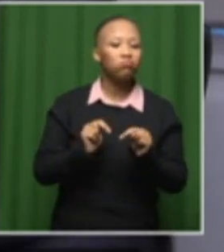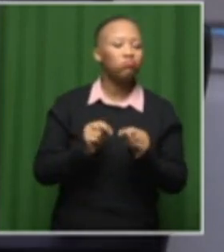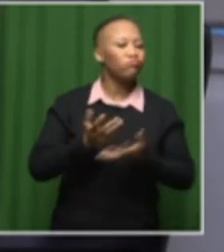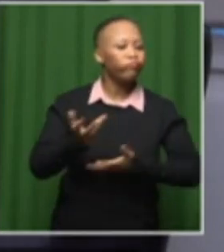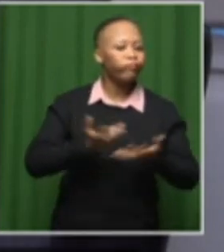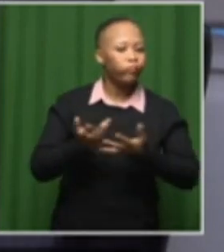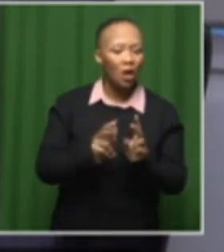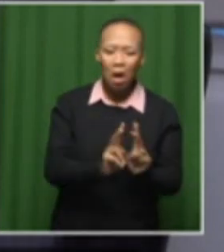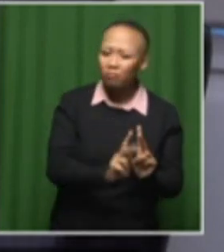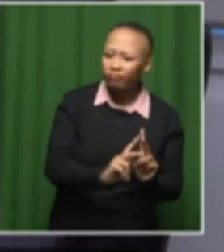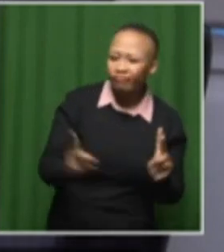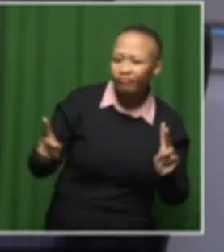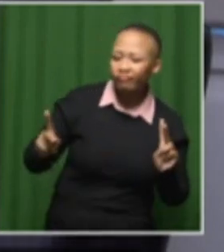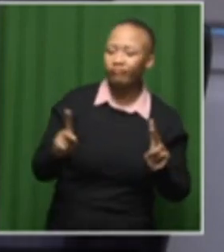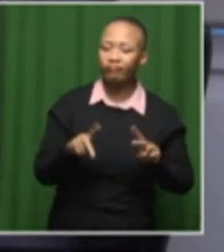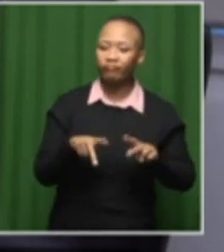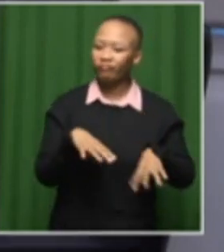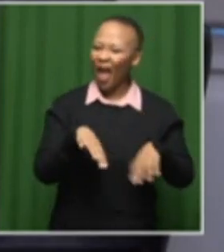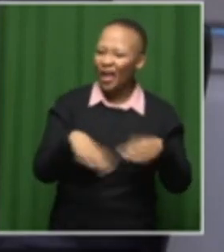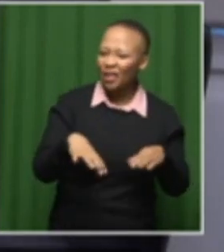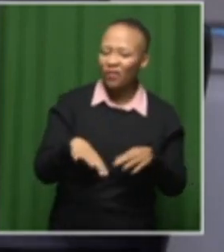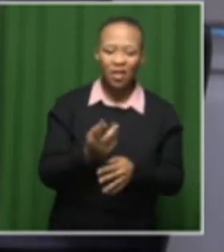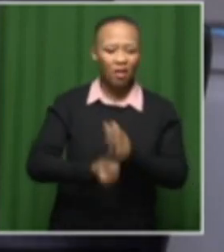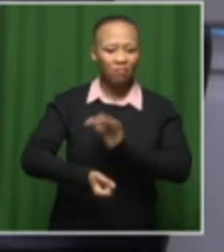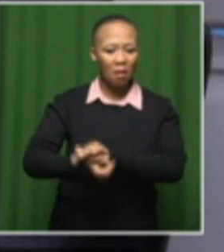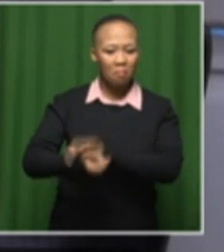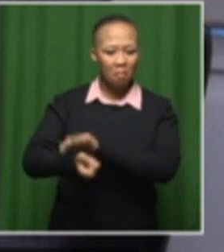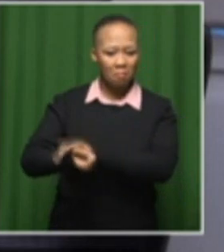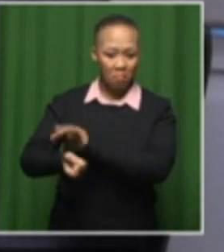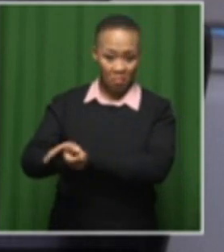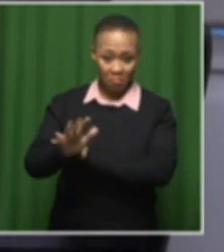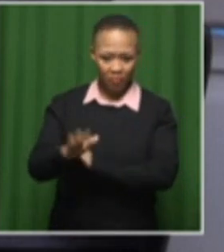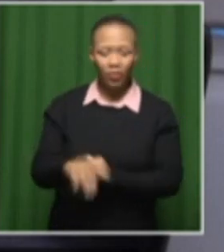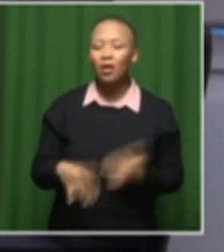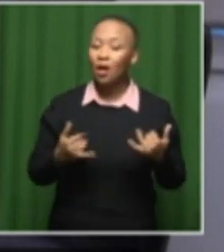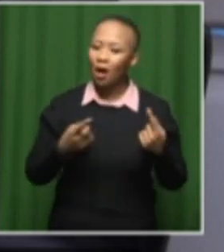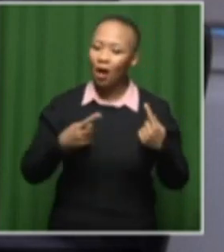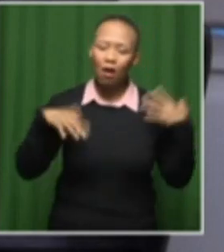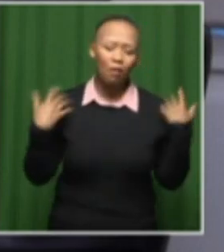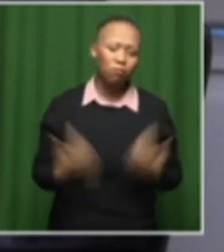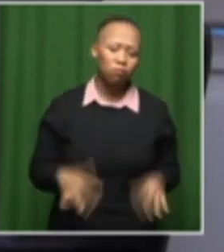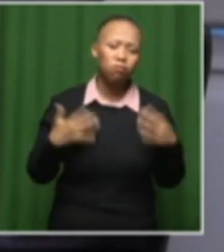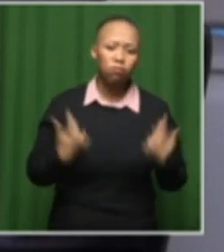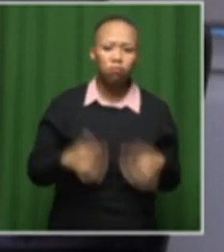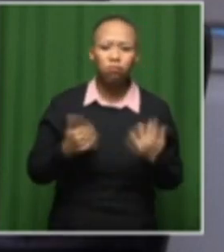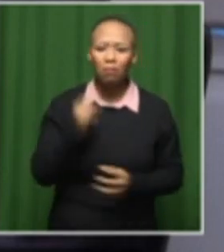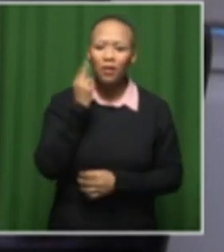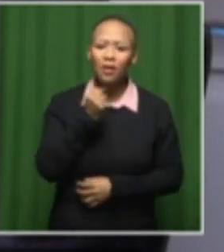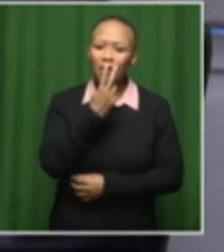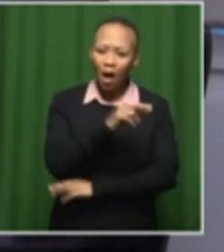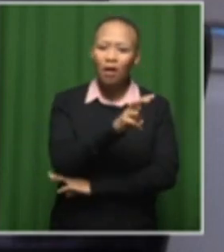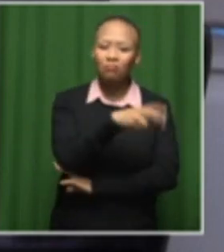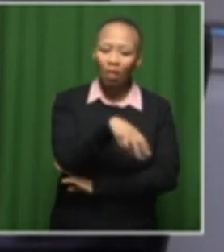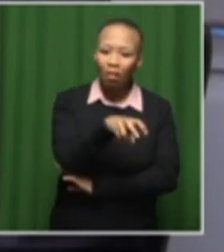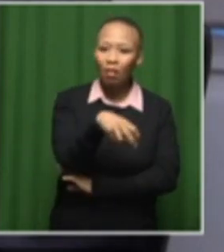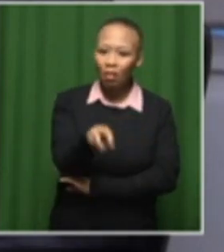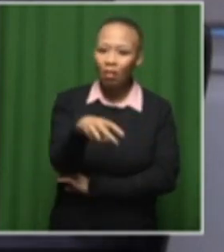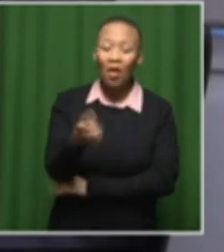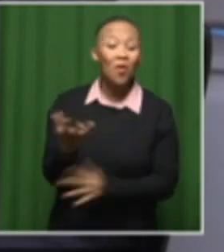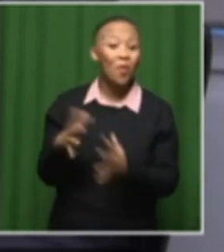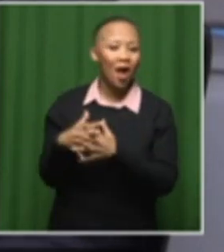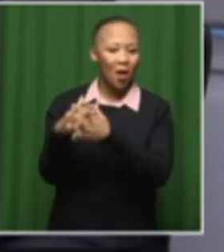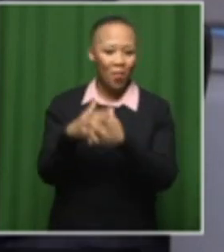activities that go on. So we've had a really good tour here in the United States, and I go back home feeling